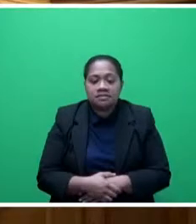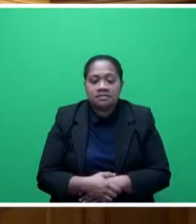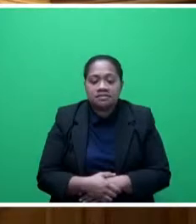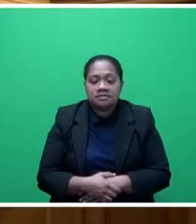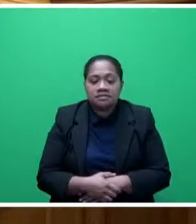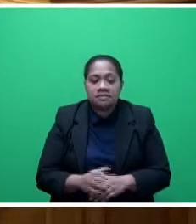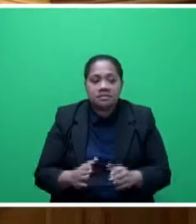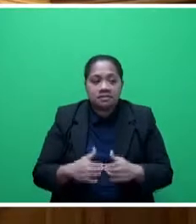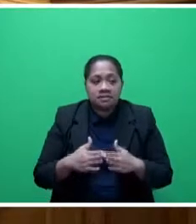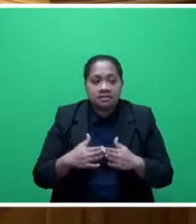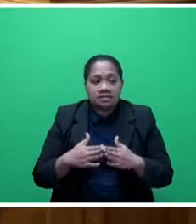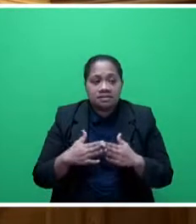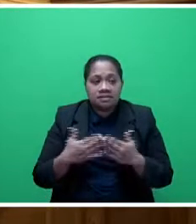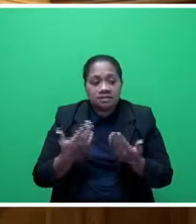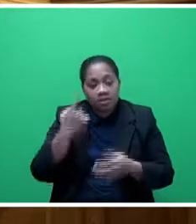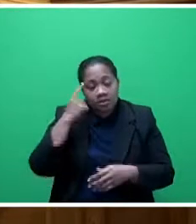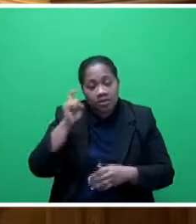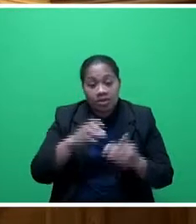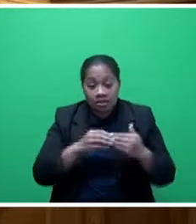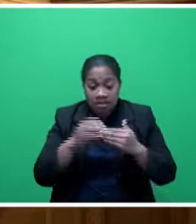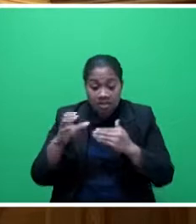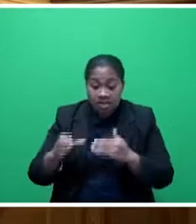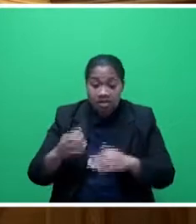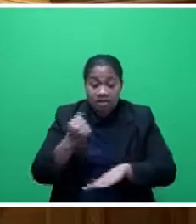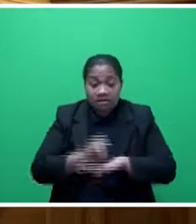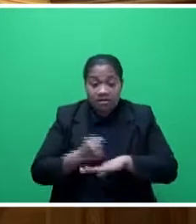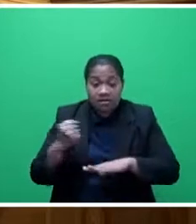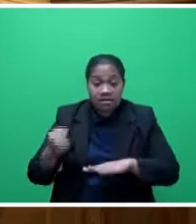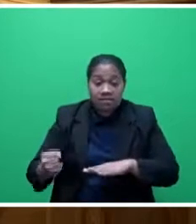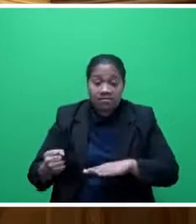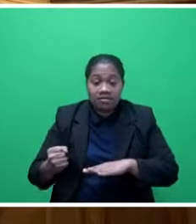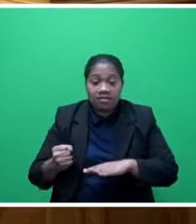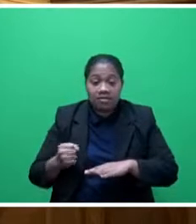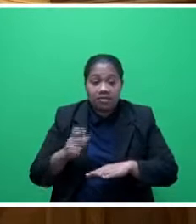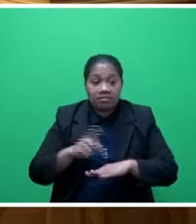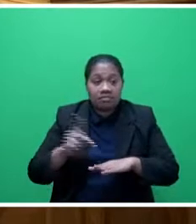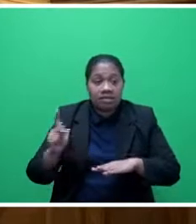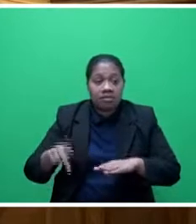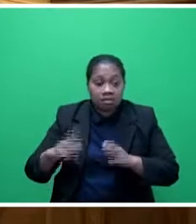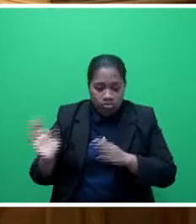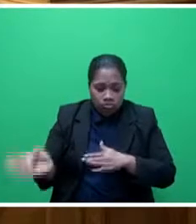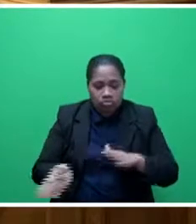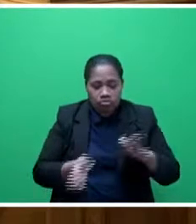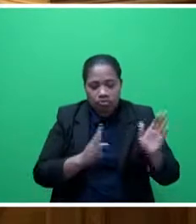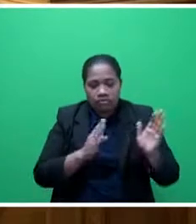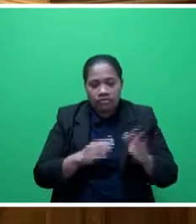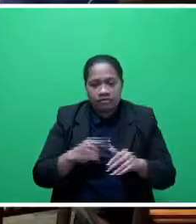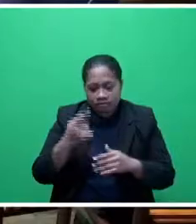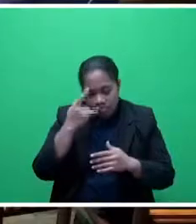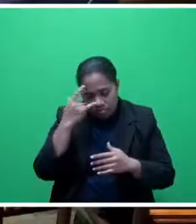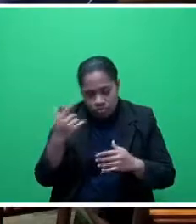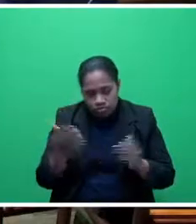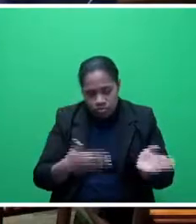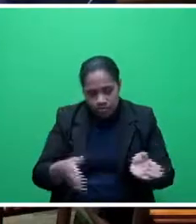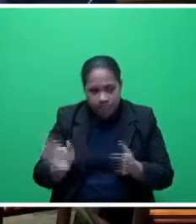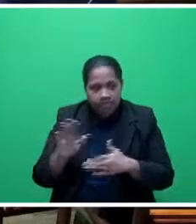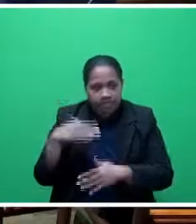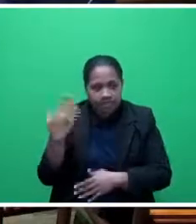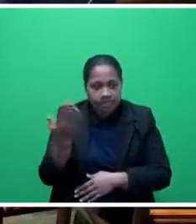I now call on the Leader of Government in Parliament to move the adjournment motion. You have the floor, sir.